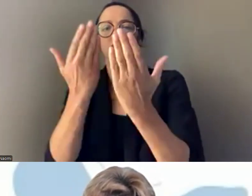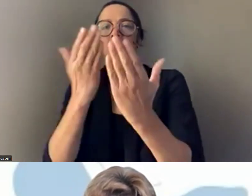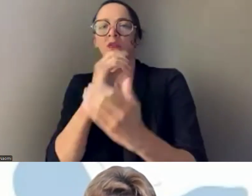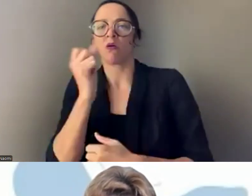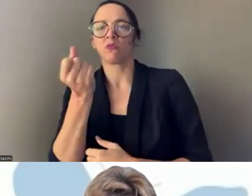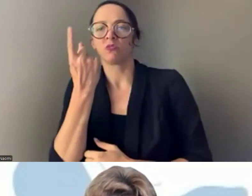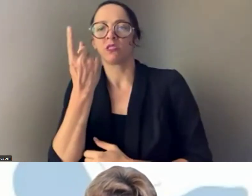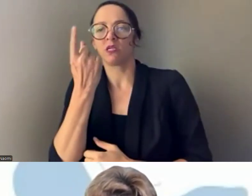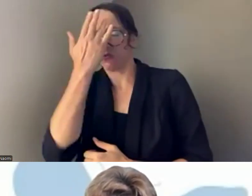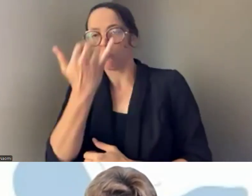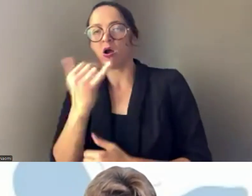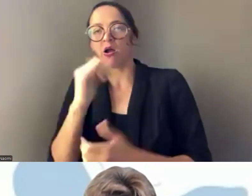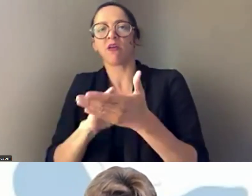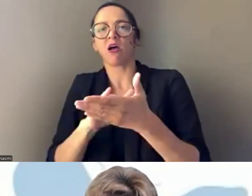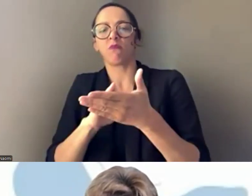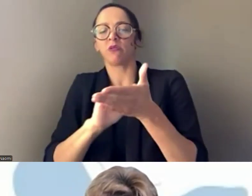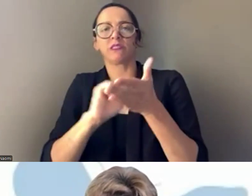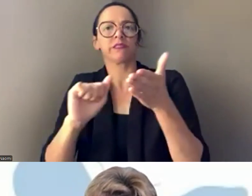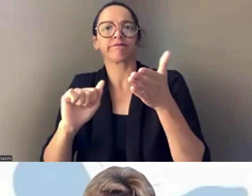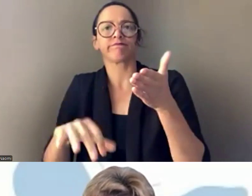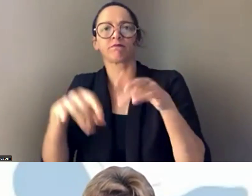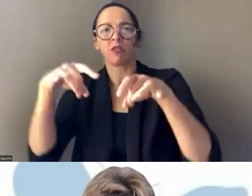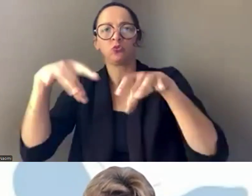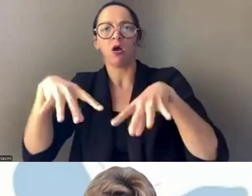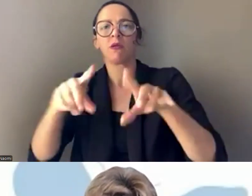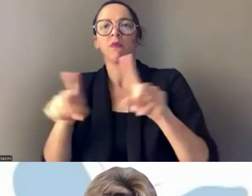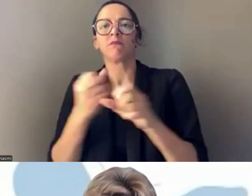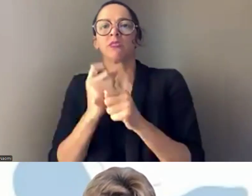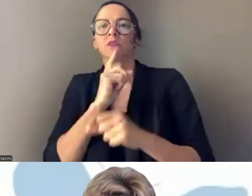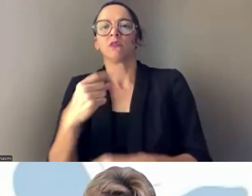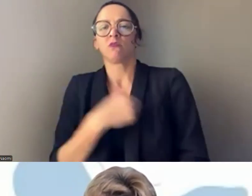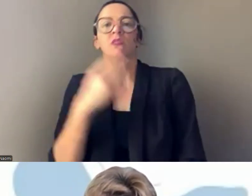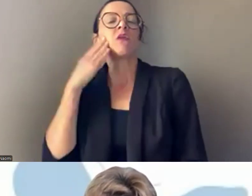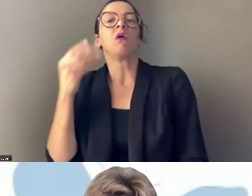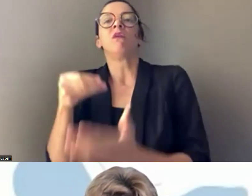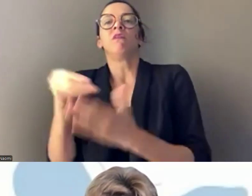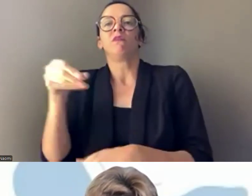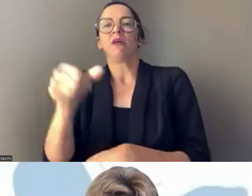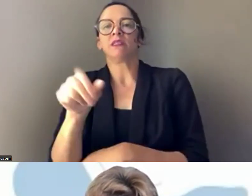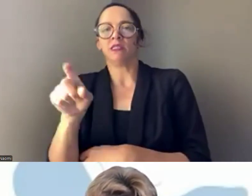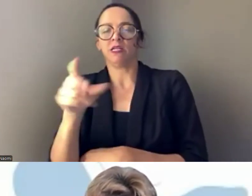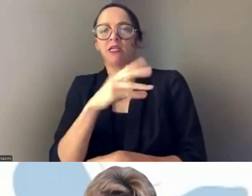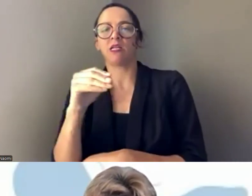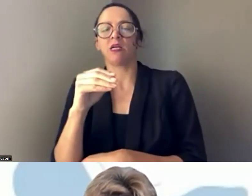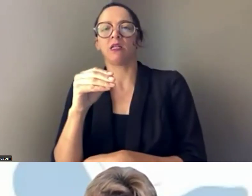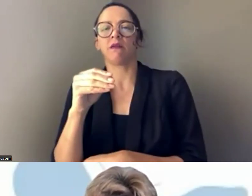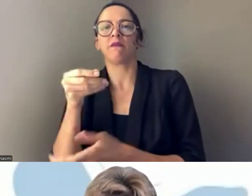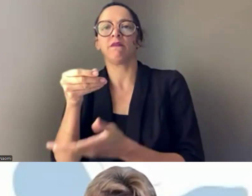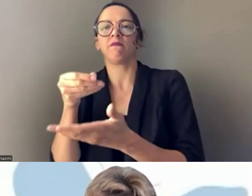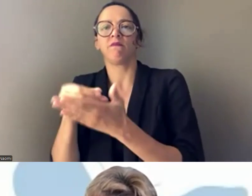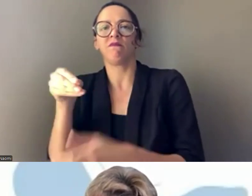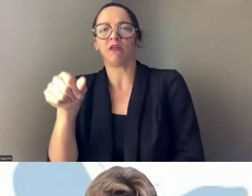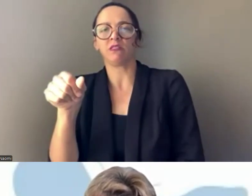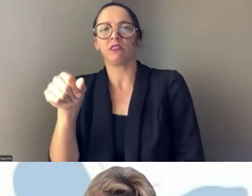out, but making sure that we know the funding needs and that funding assessment is done, incorporating